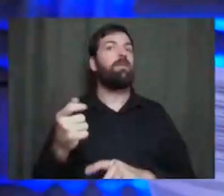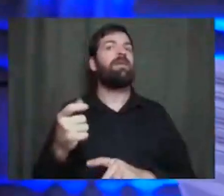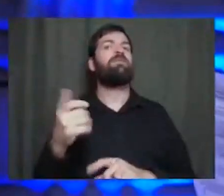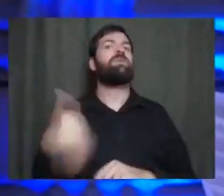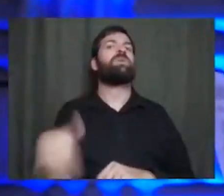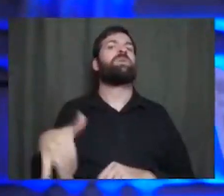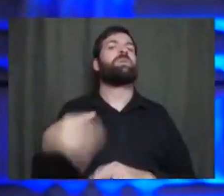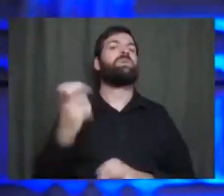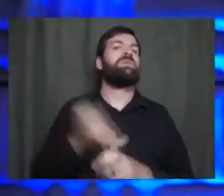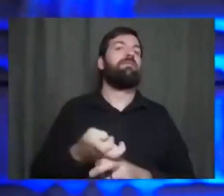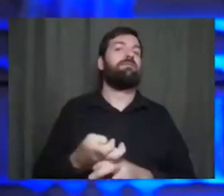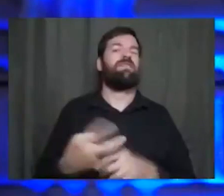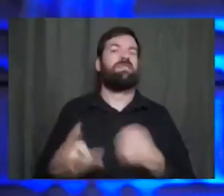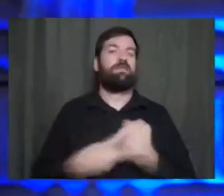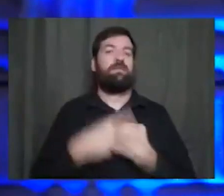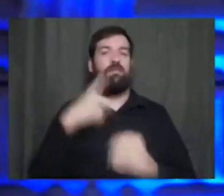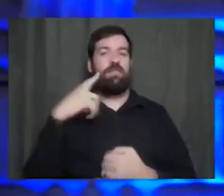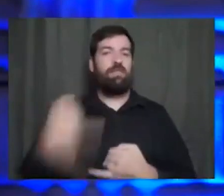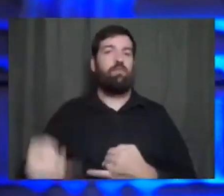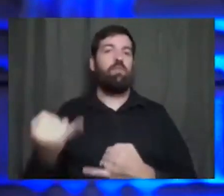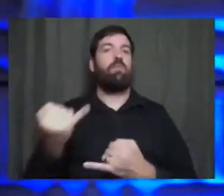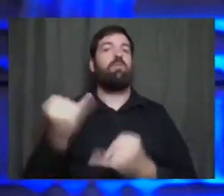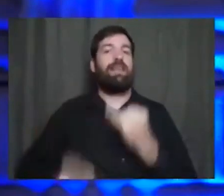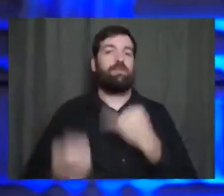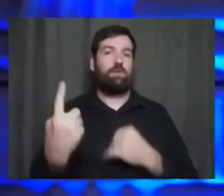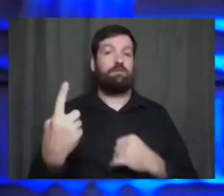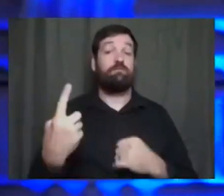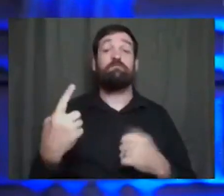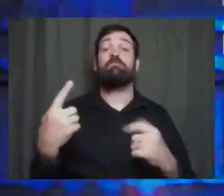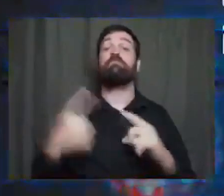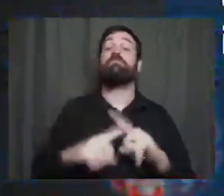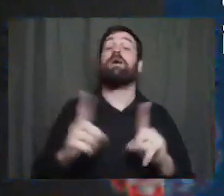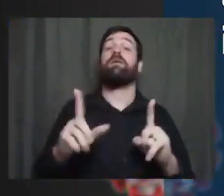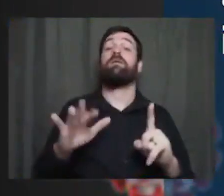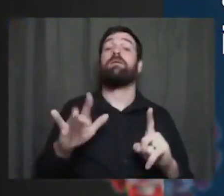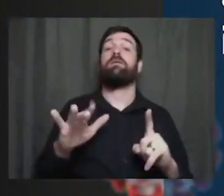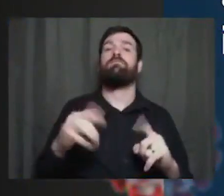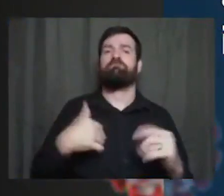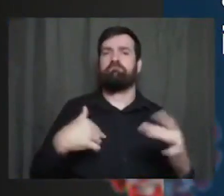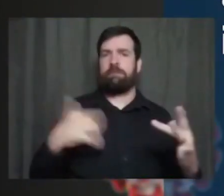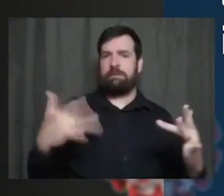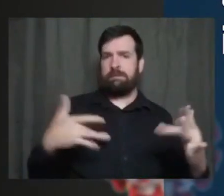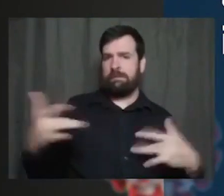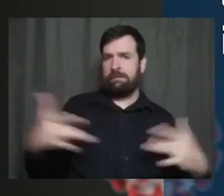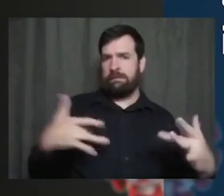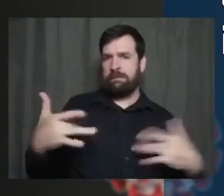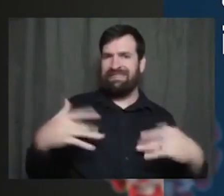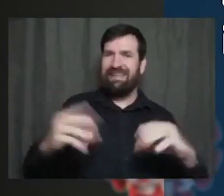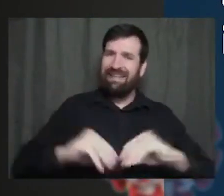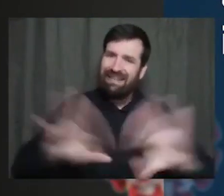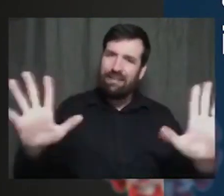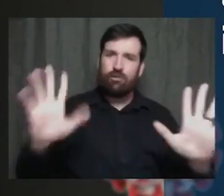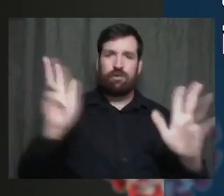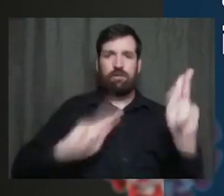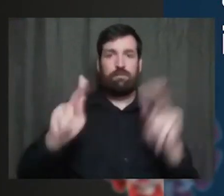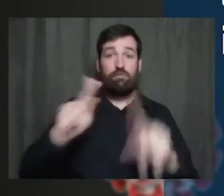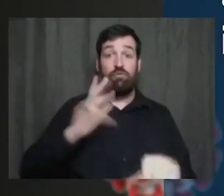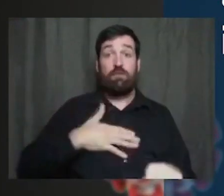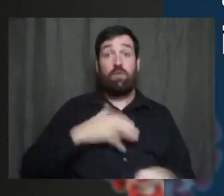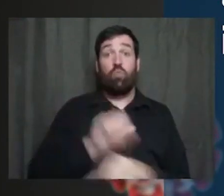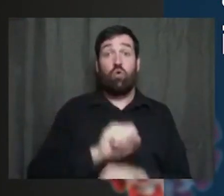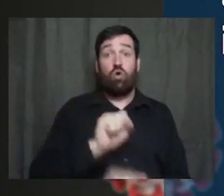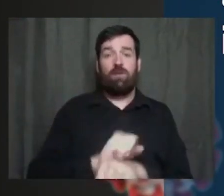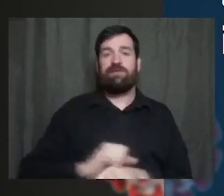save Mike for the last. But here's the last printed question. I am worried that there are clearly sick people in my workplace.